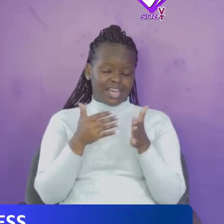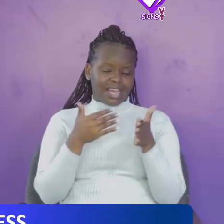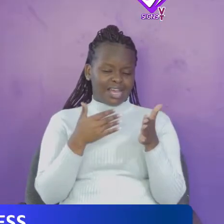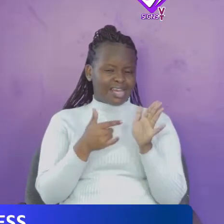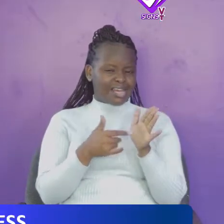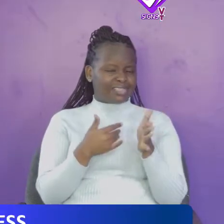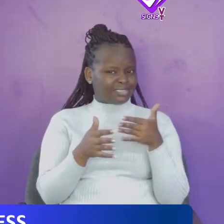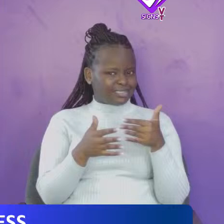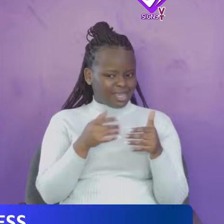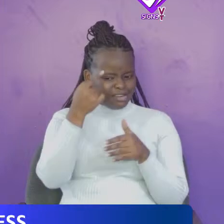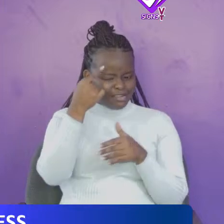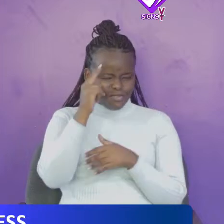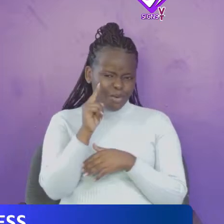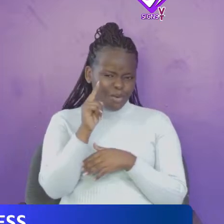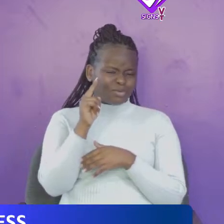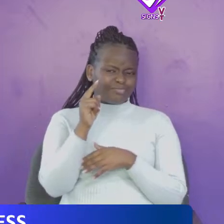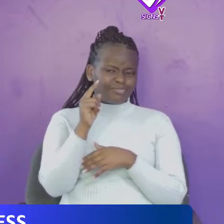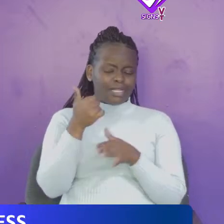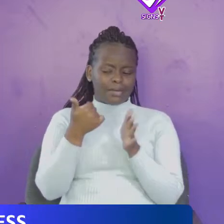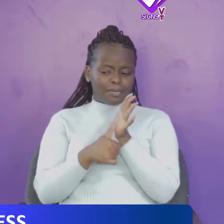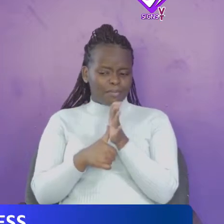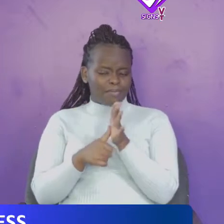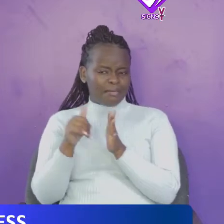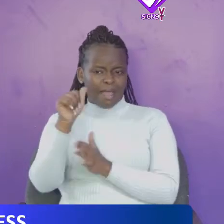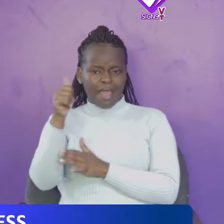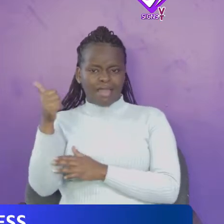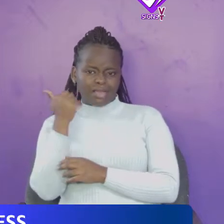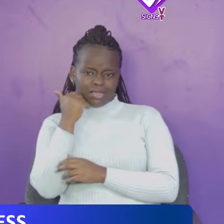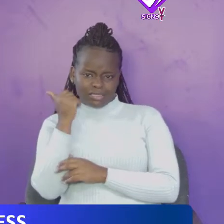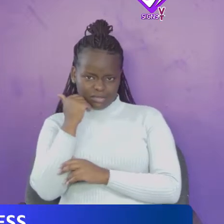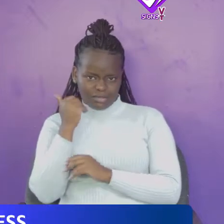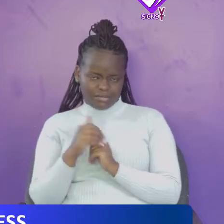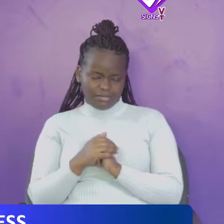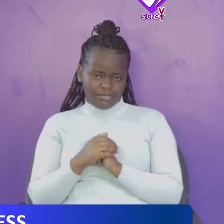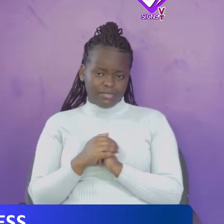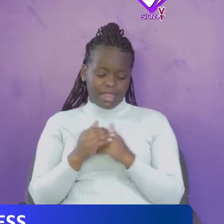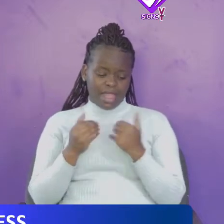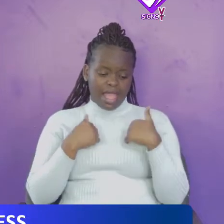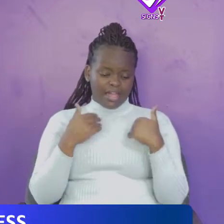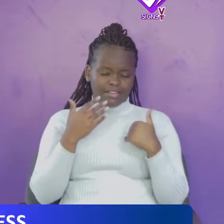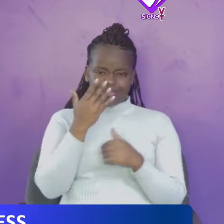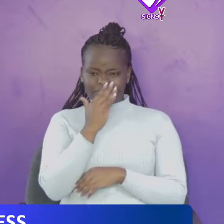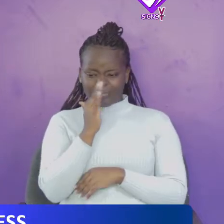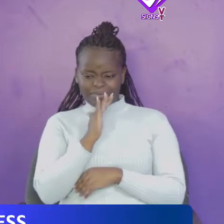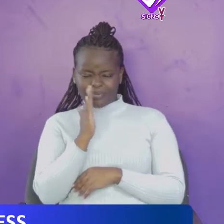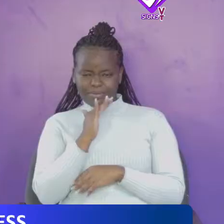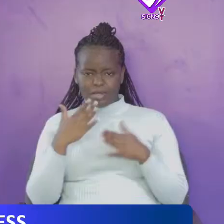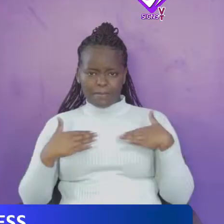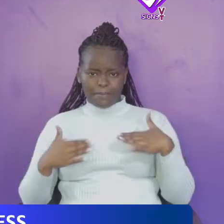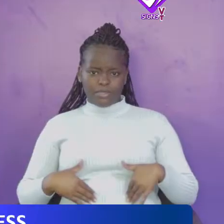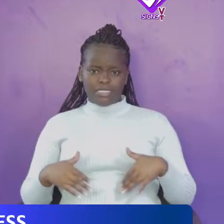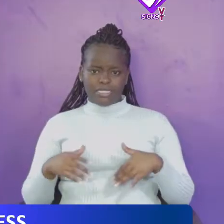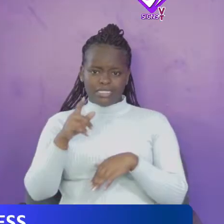condition. Then you have body odor issues. Now that falls under